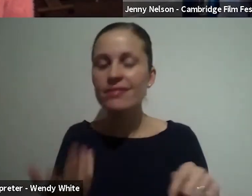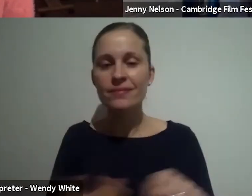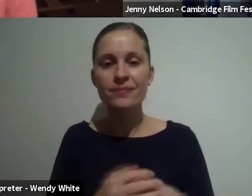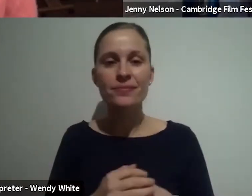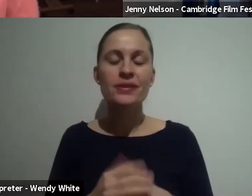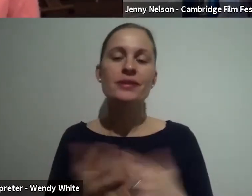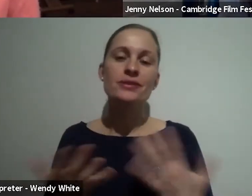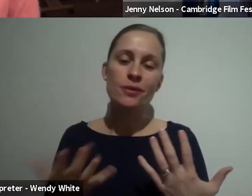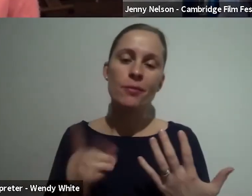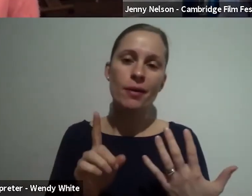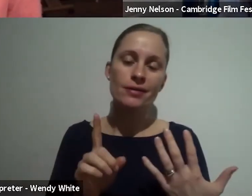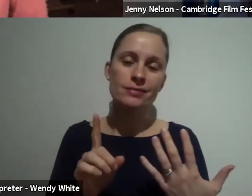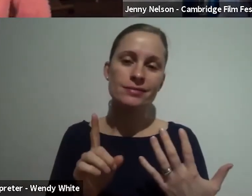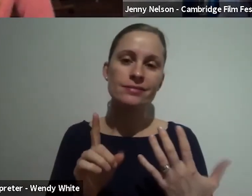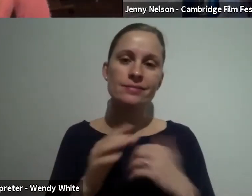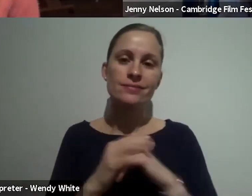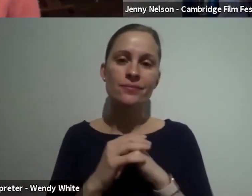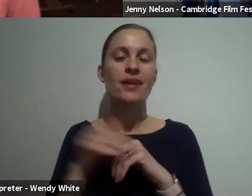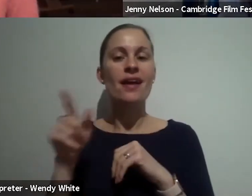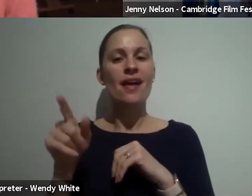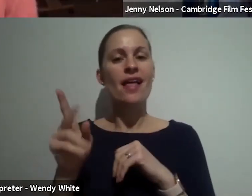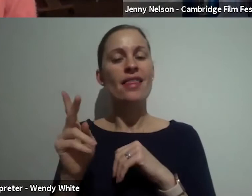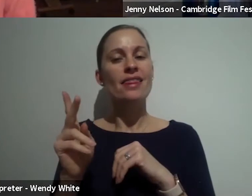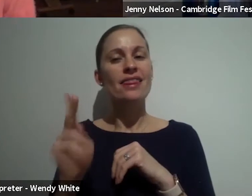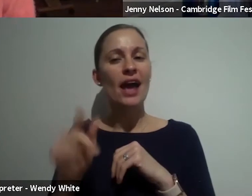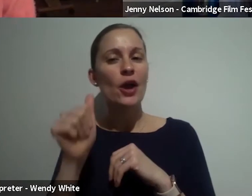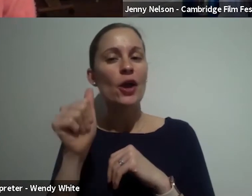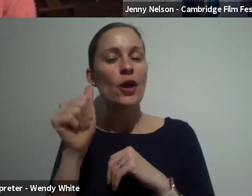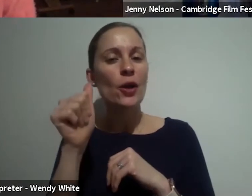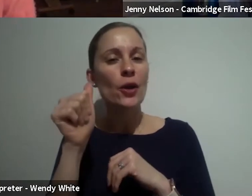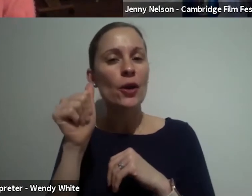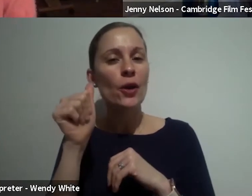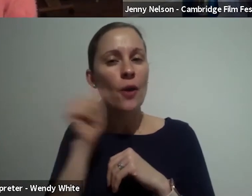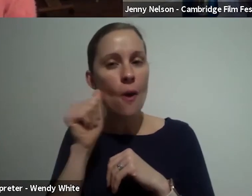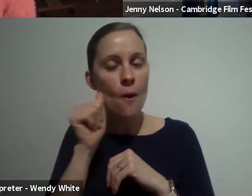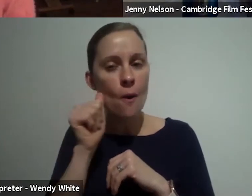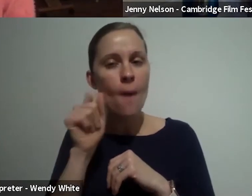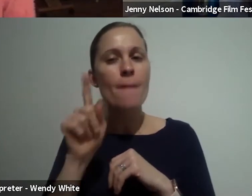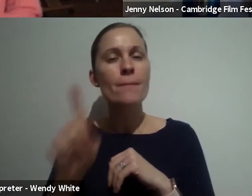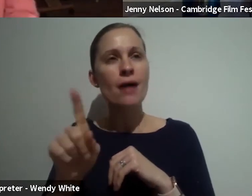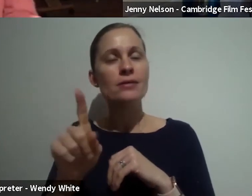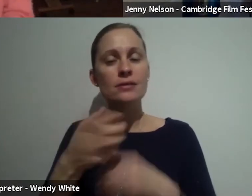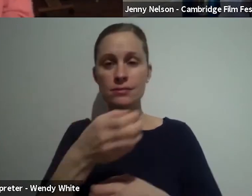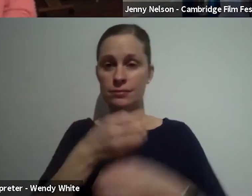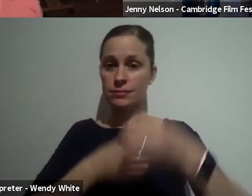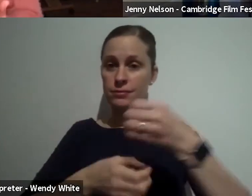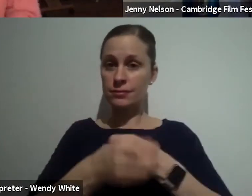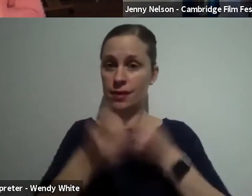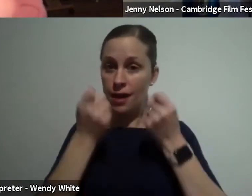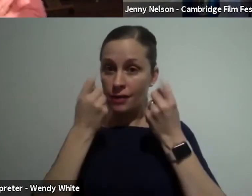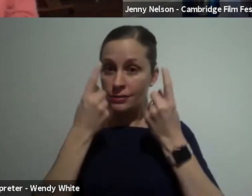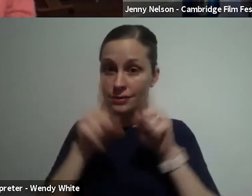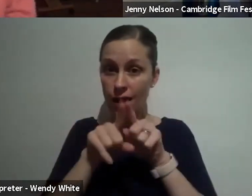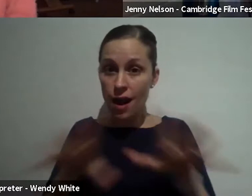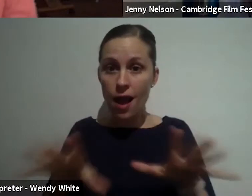I think it's something they know, but I don't think they can really imagine how is it like to live without internet